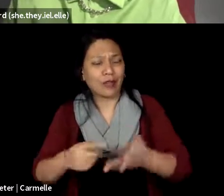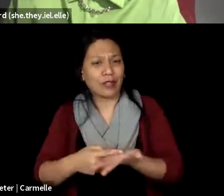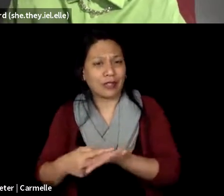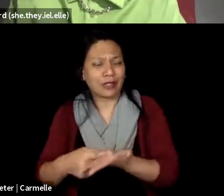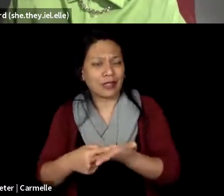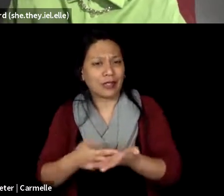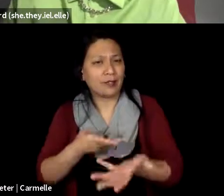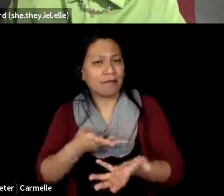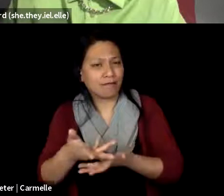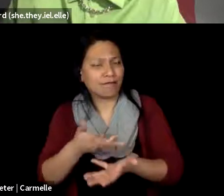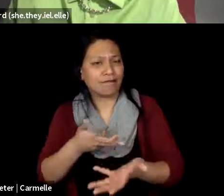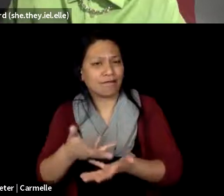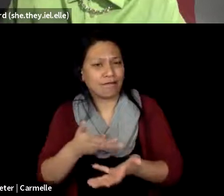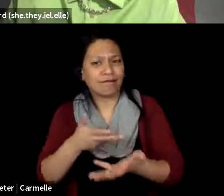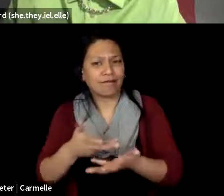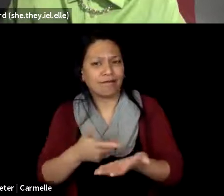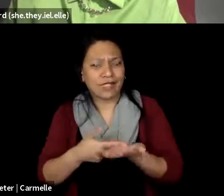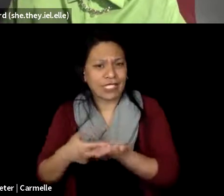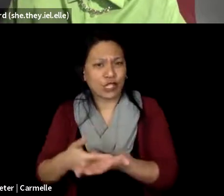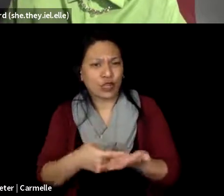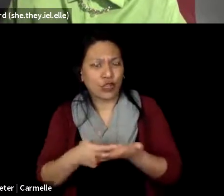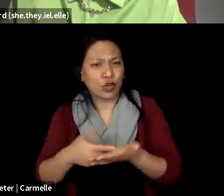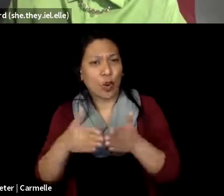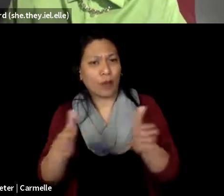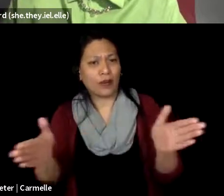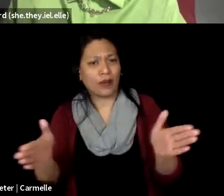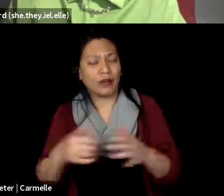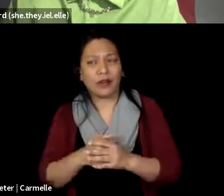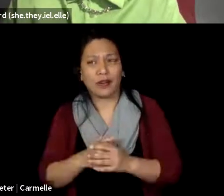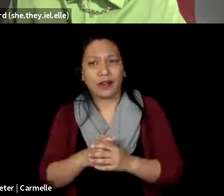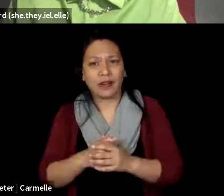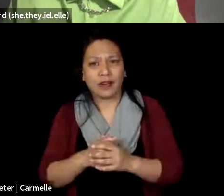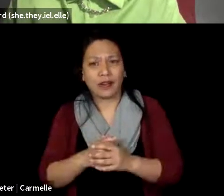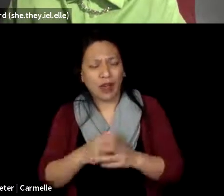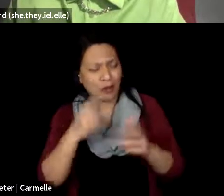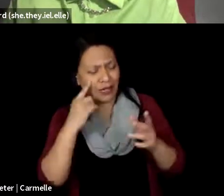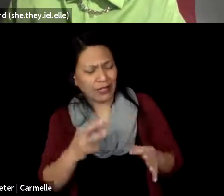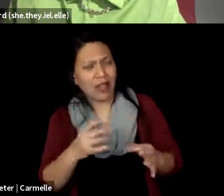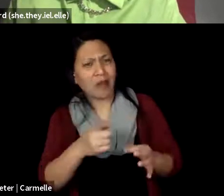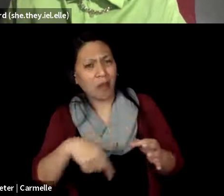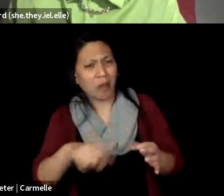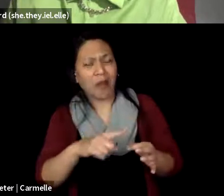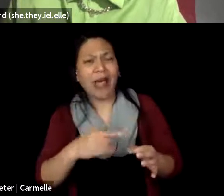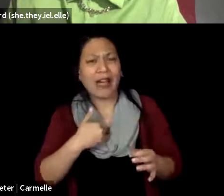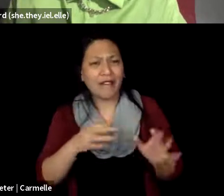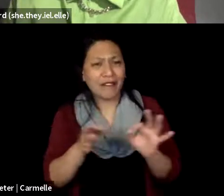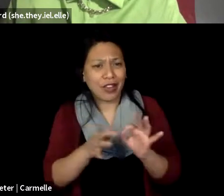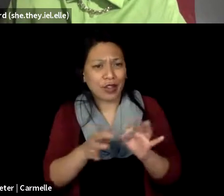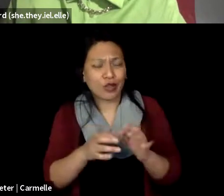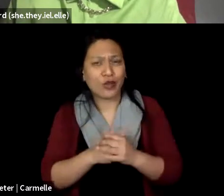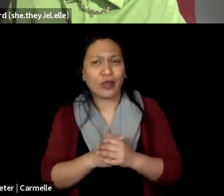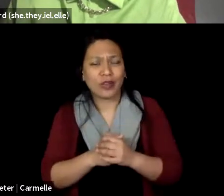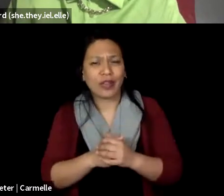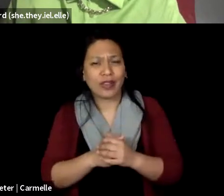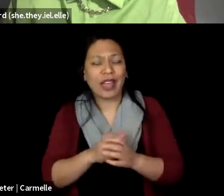are giving time and we are putting value on people's needs, that trust gets built. I think